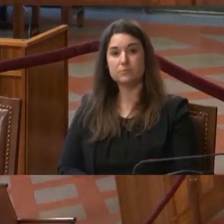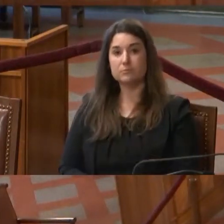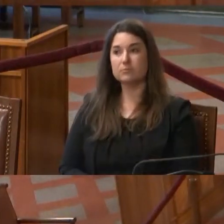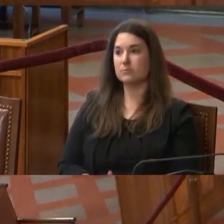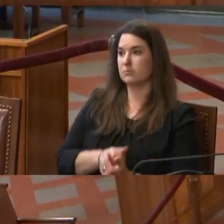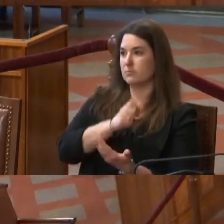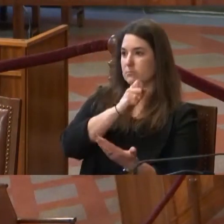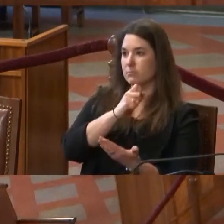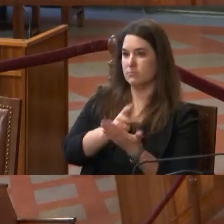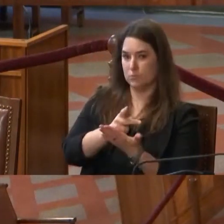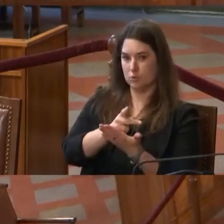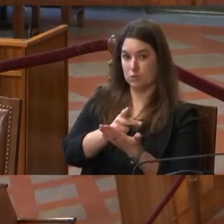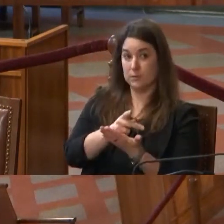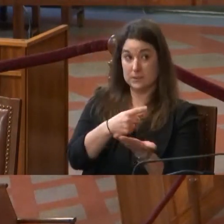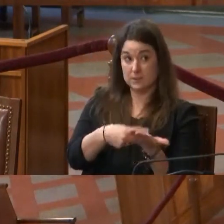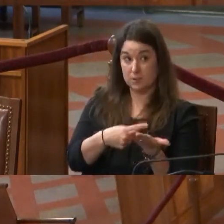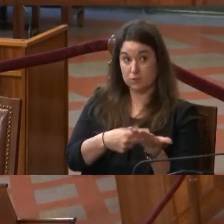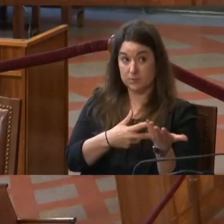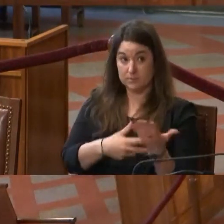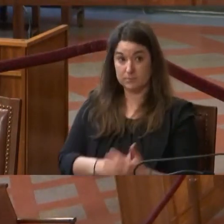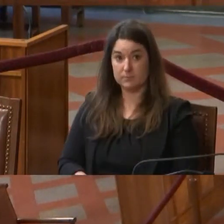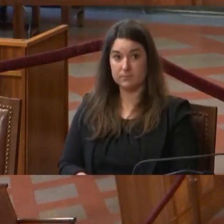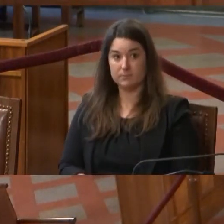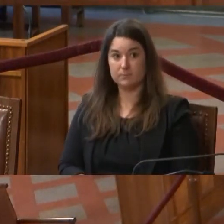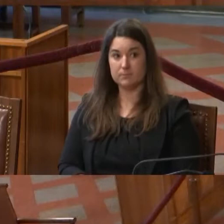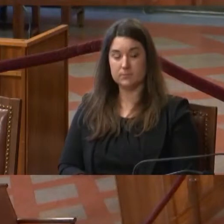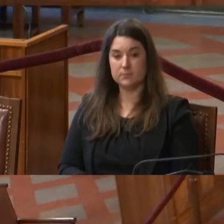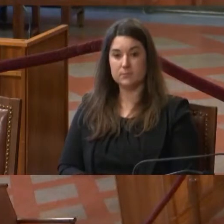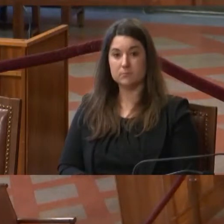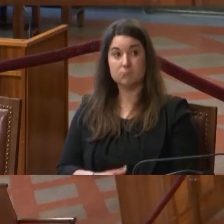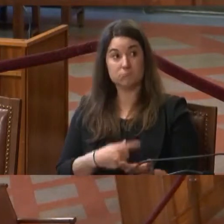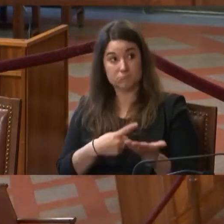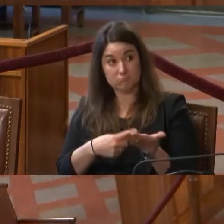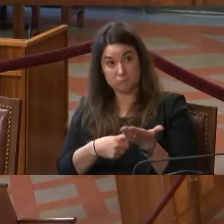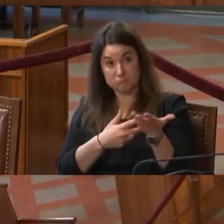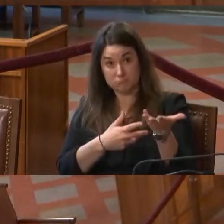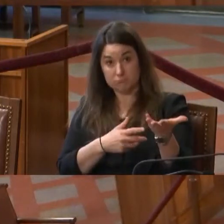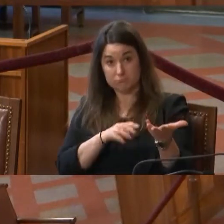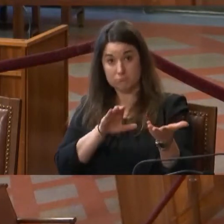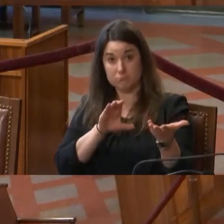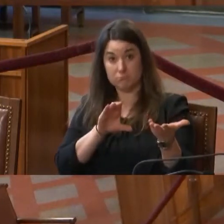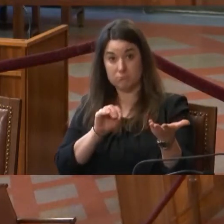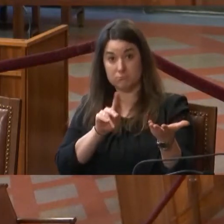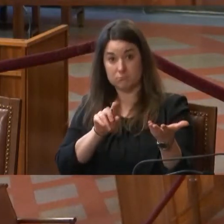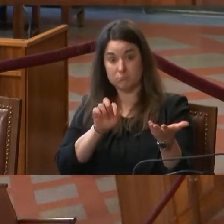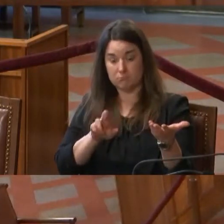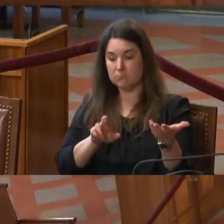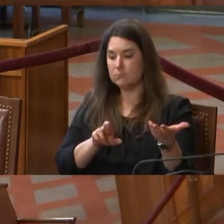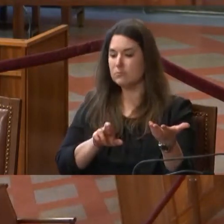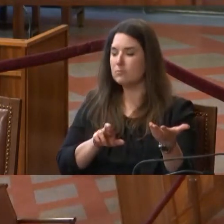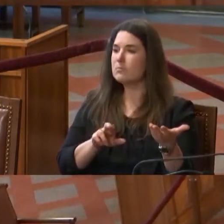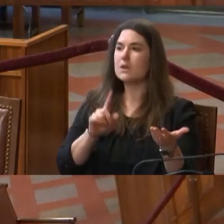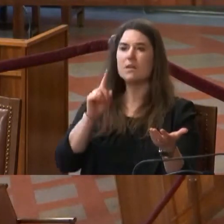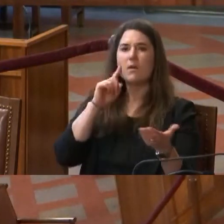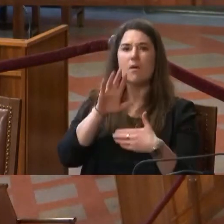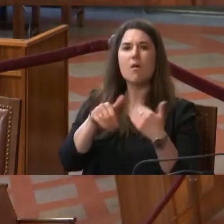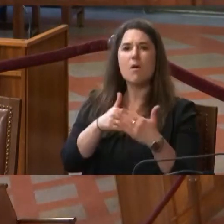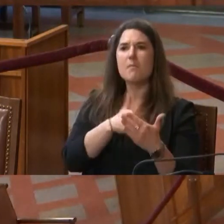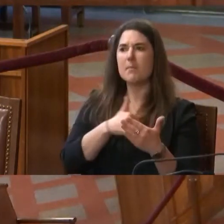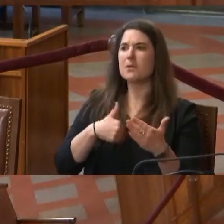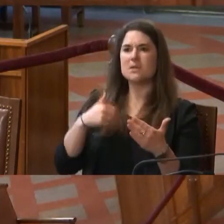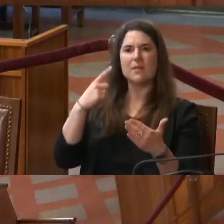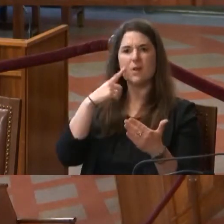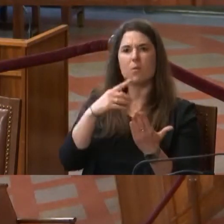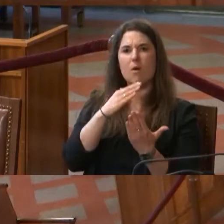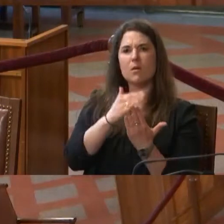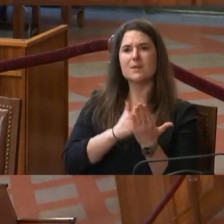Motion approved. Discussion? Second. Session, Councilman O'Connor. I want to first thank all members. I think we're all listed